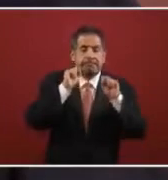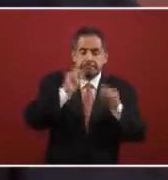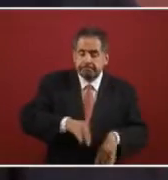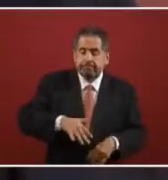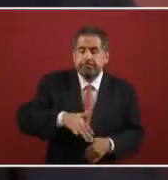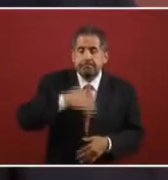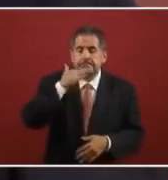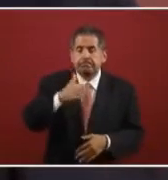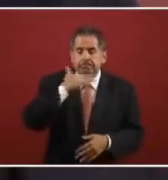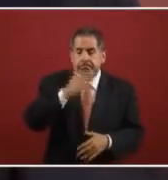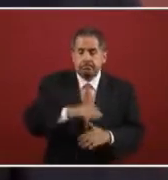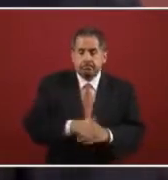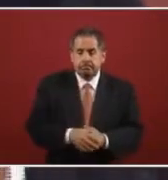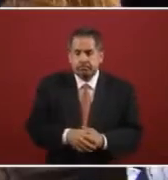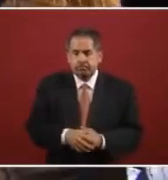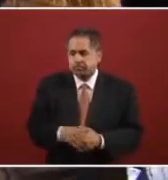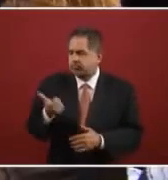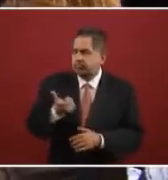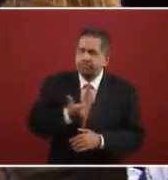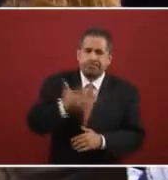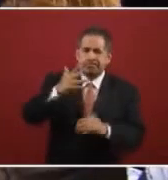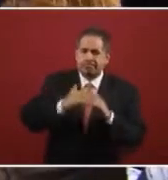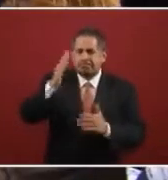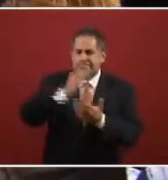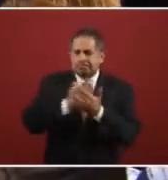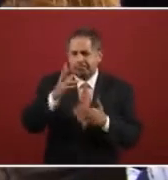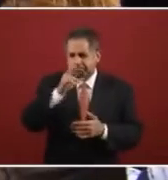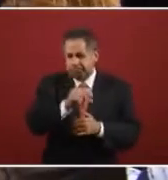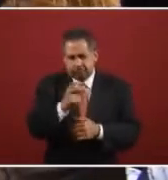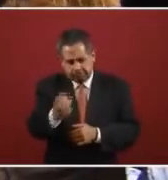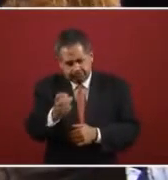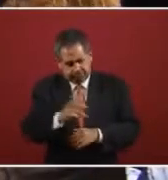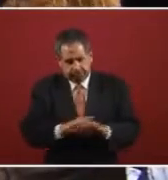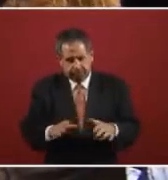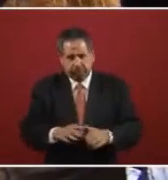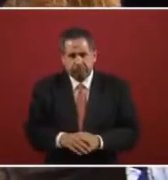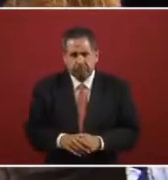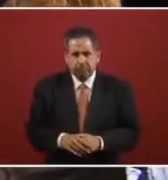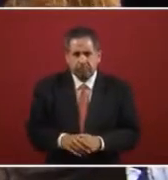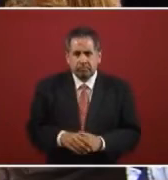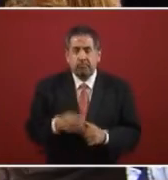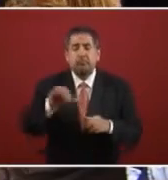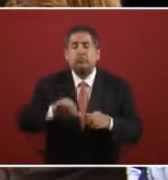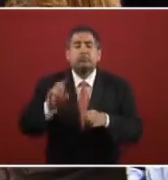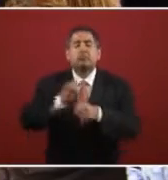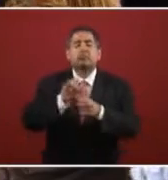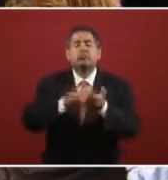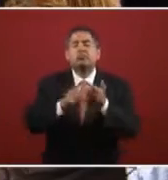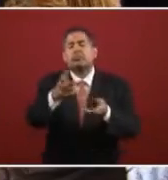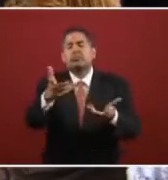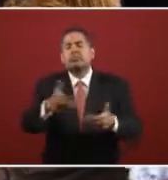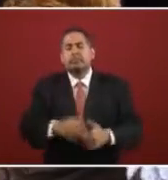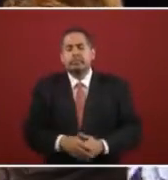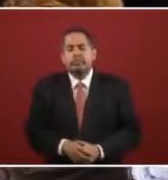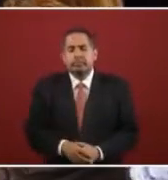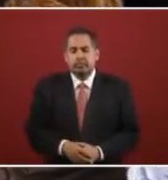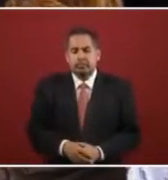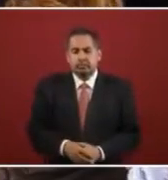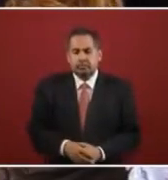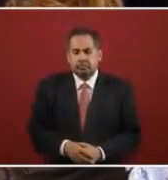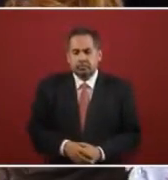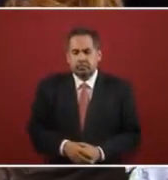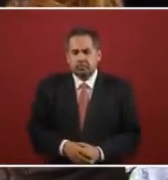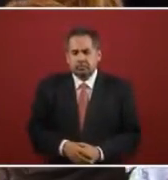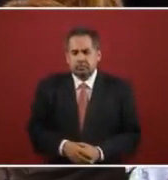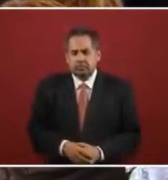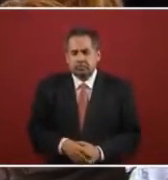there not be any corruption ni precios exagerados. or exaggerated ¿Dónde prices. estaba su agenda, presidente? So what about your agenda, Mr.